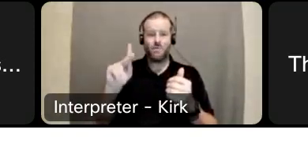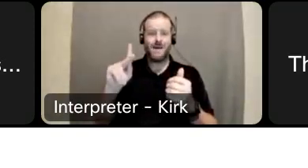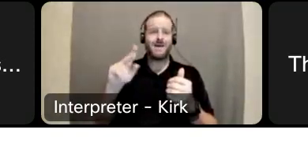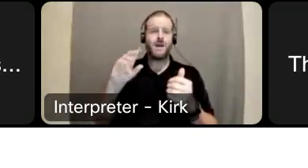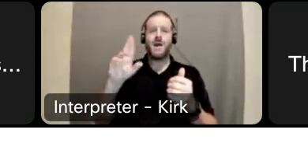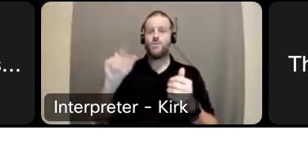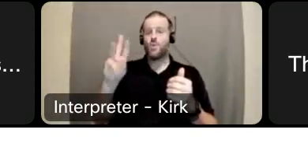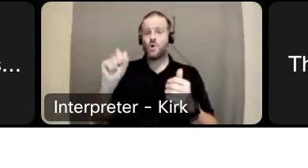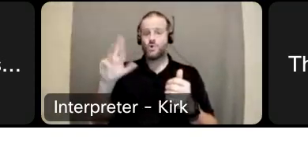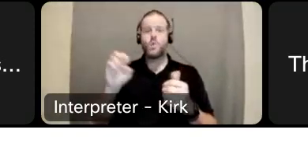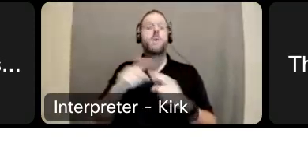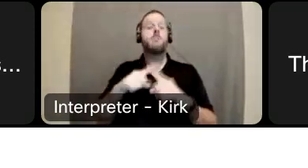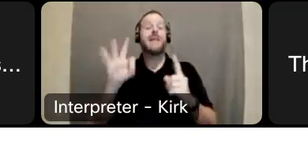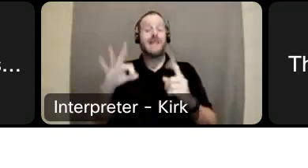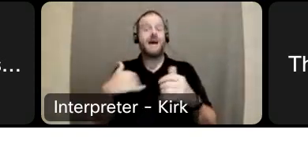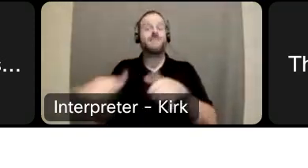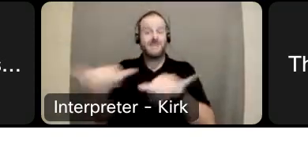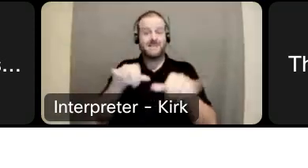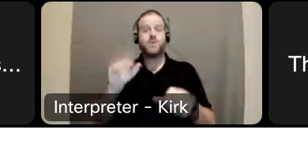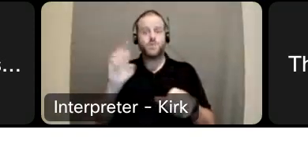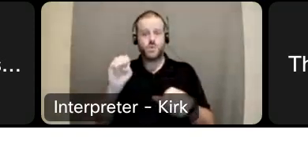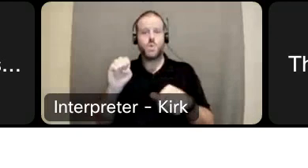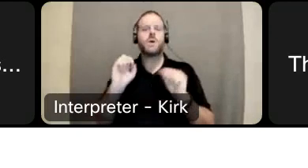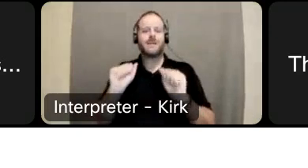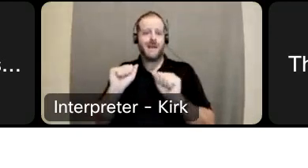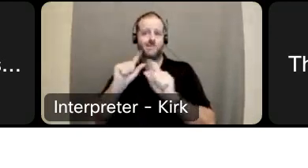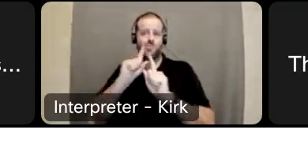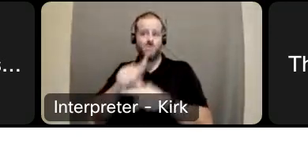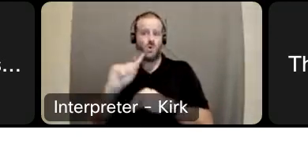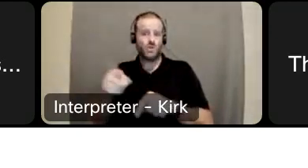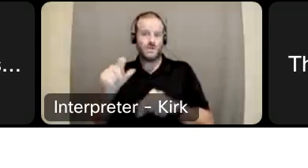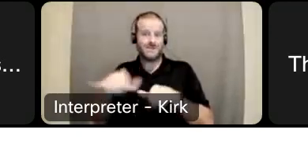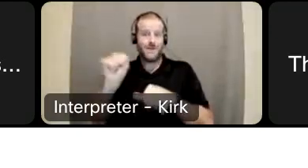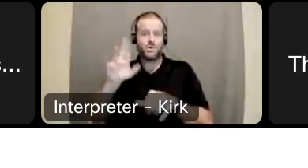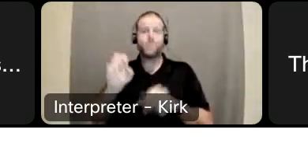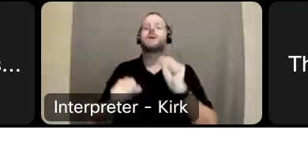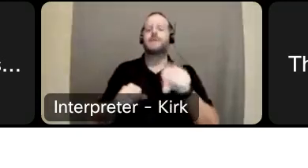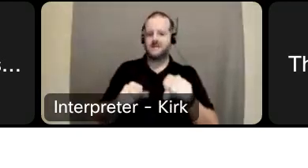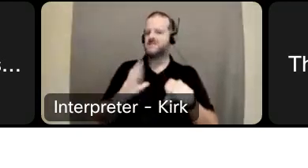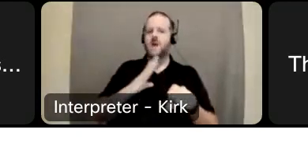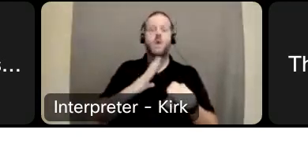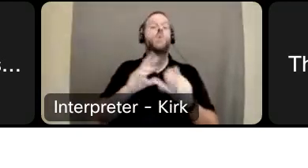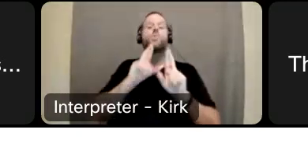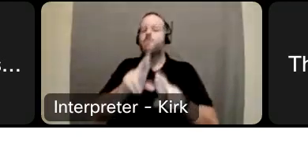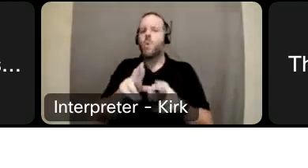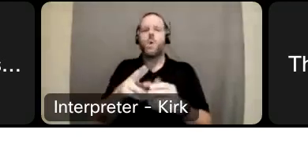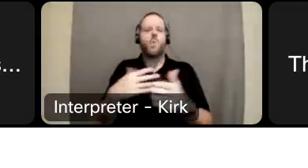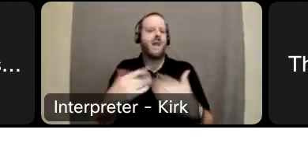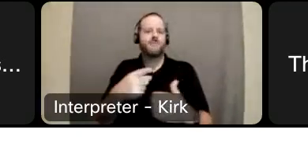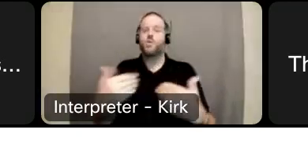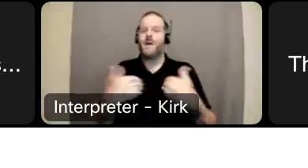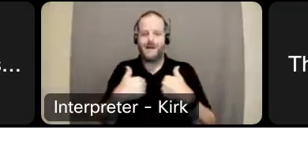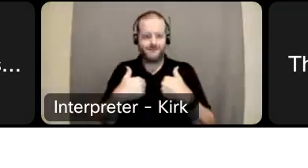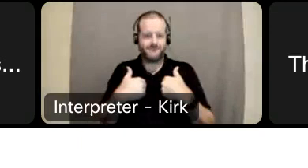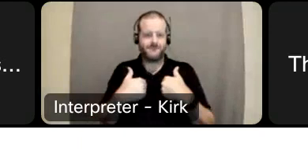they have the standard score, are they able to just report that? And yes, so please report what you have. You might have